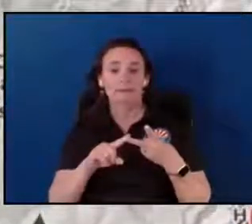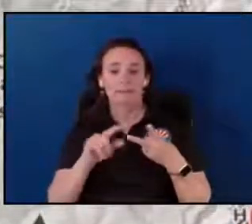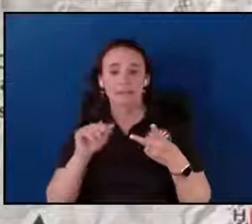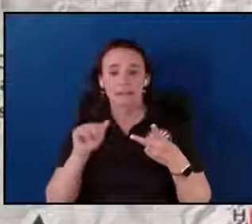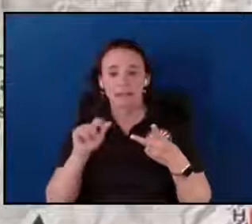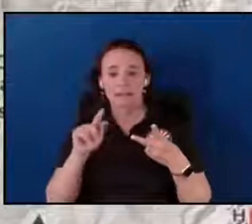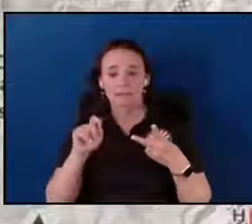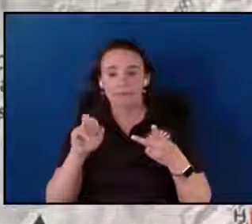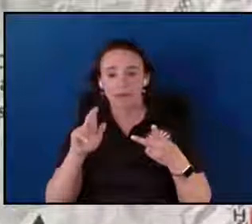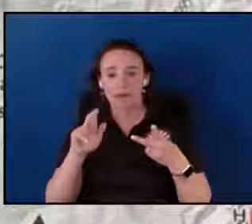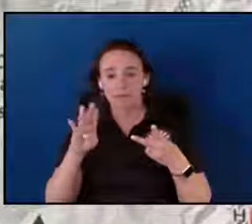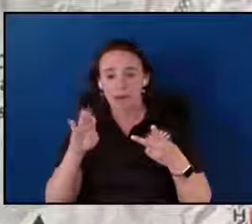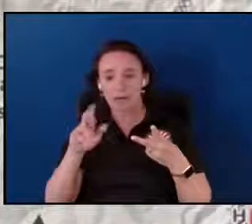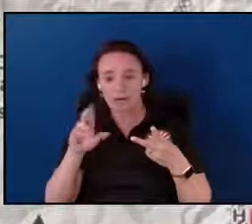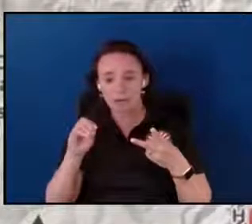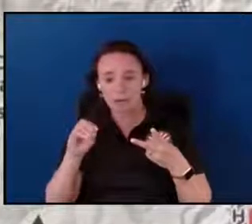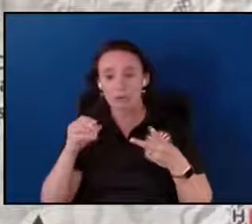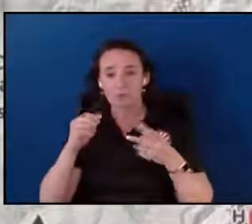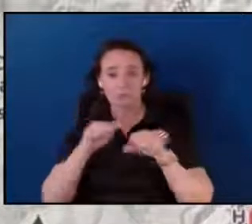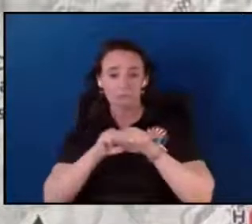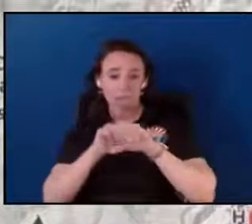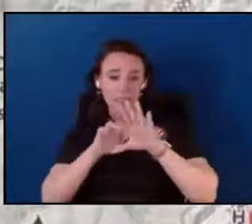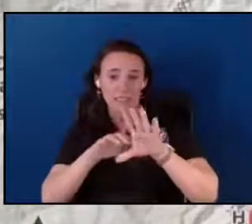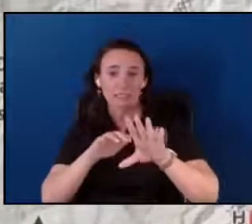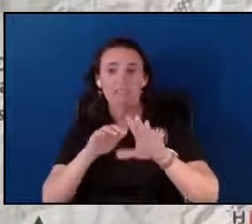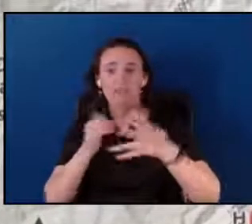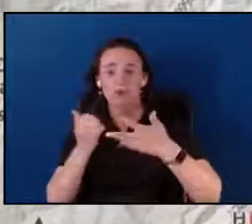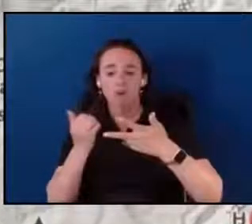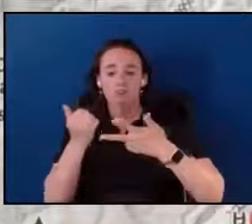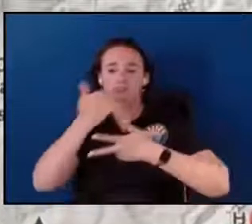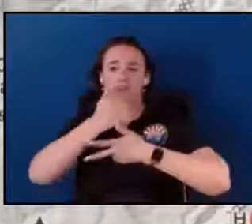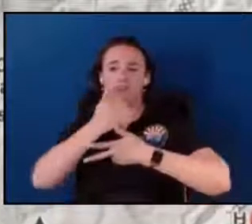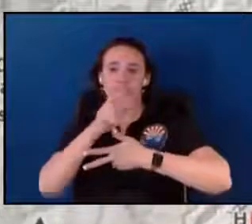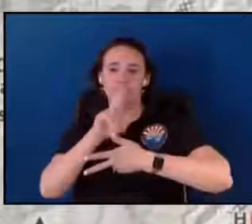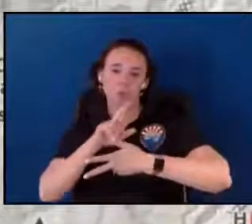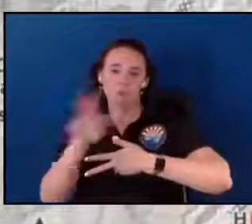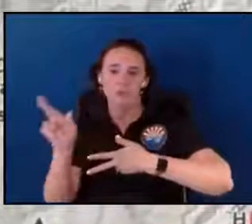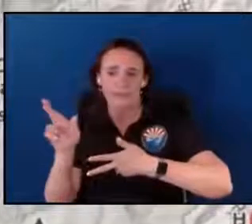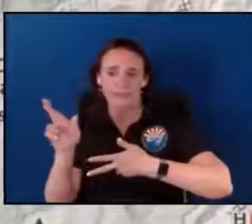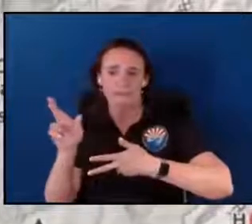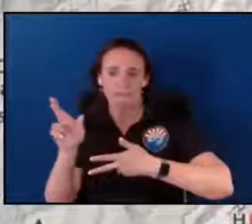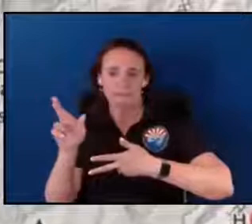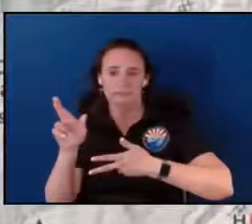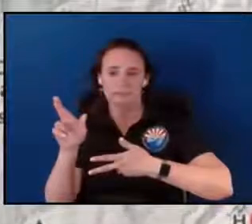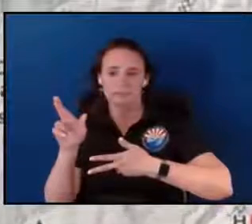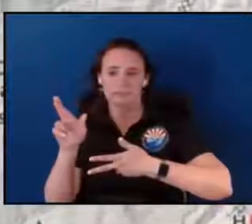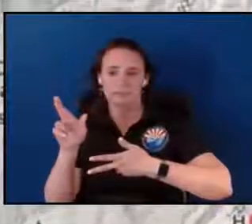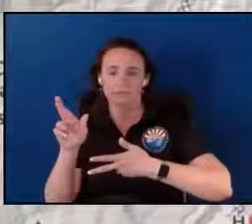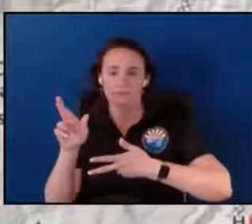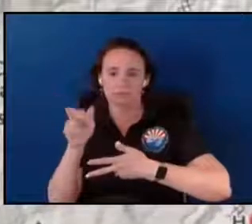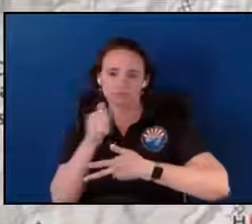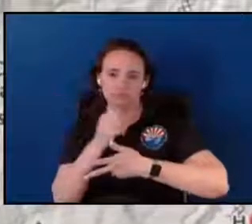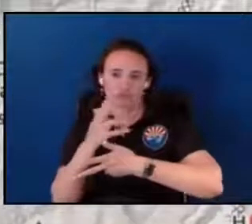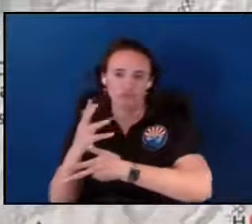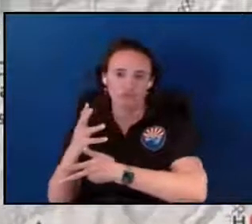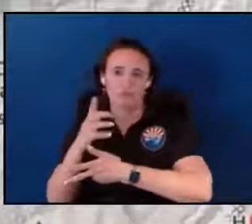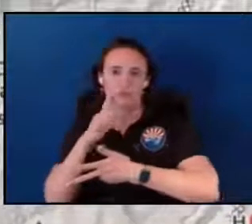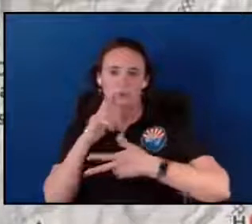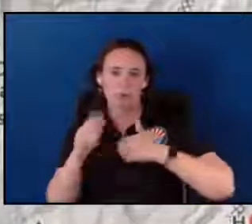down in the southern portion were set back to a ready. So good news there. We feel the threat's been alleviated to those